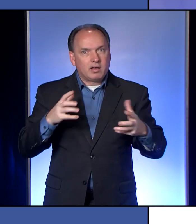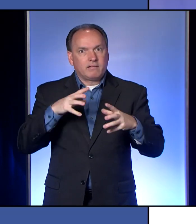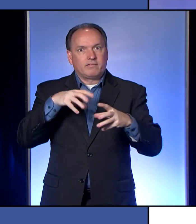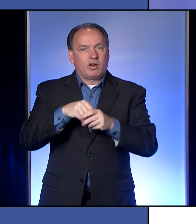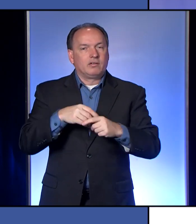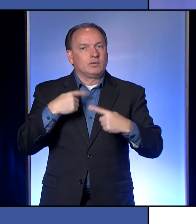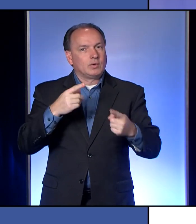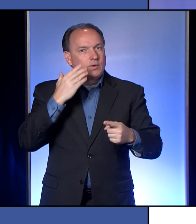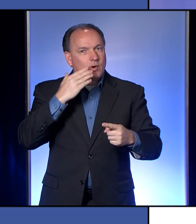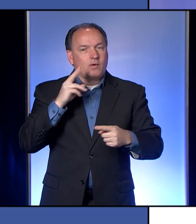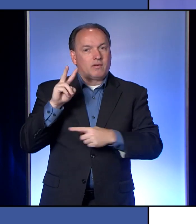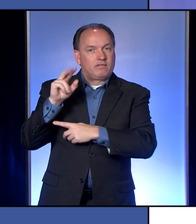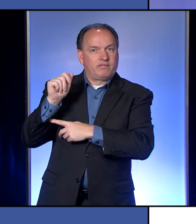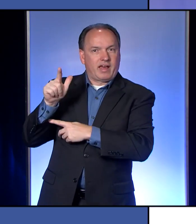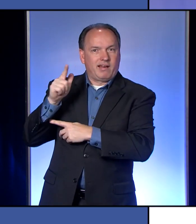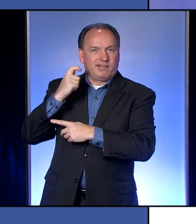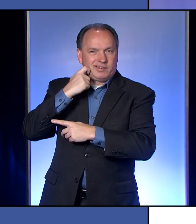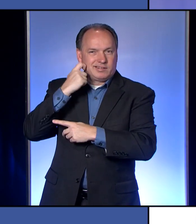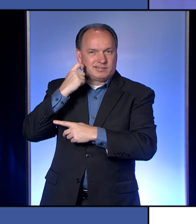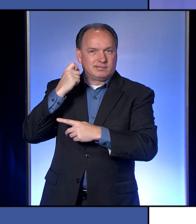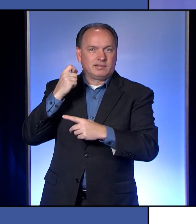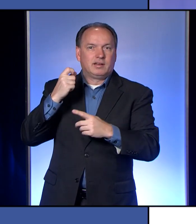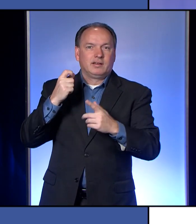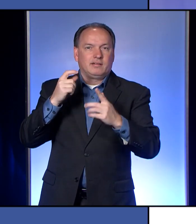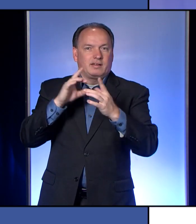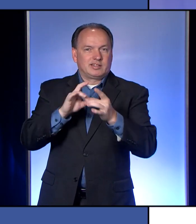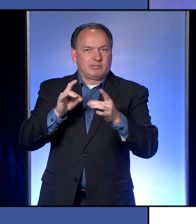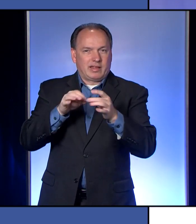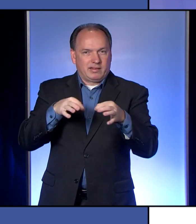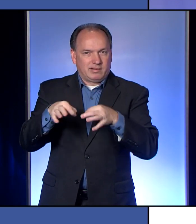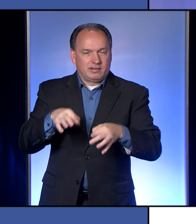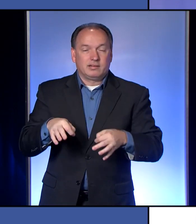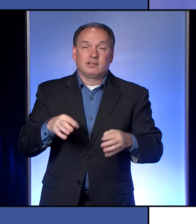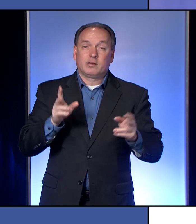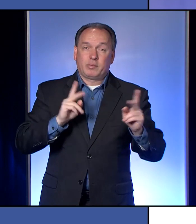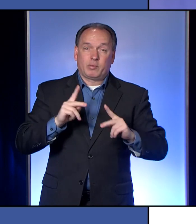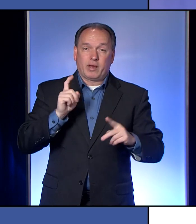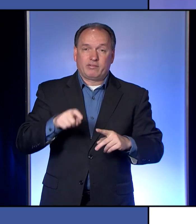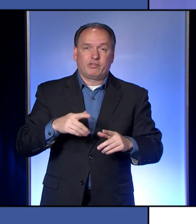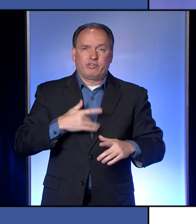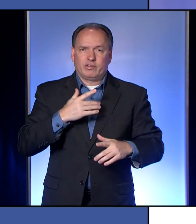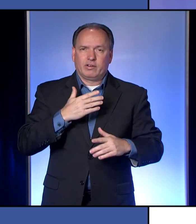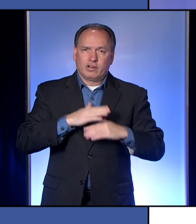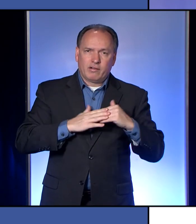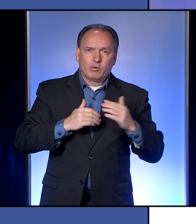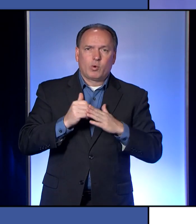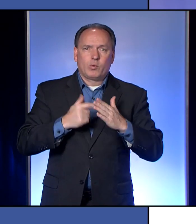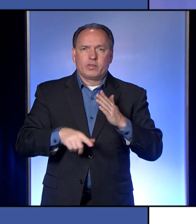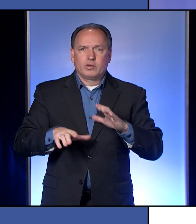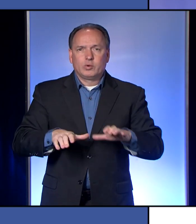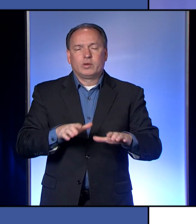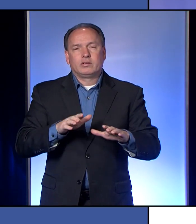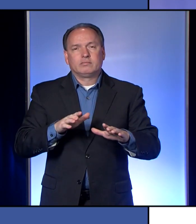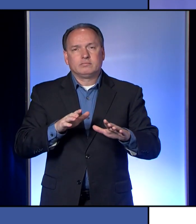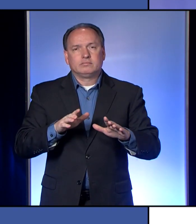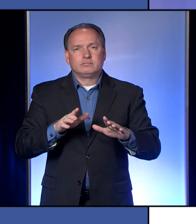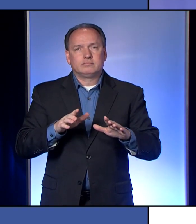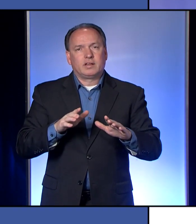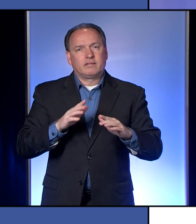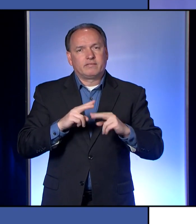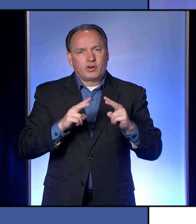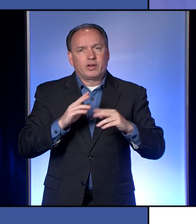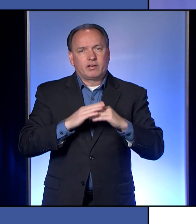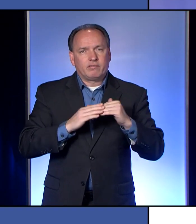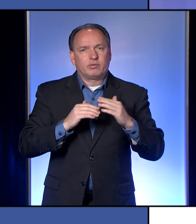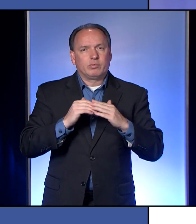as you know, as Valerie explained, and so people have to feel very comfortable in what they're doing, and we need them to be very